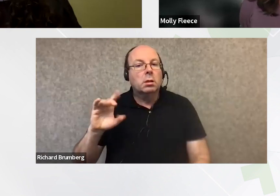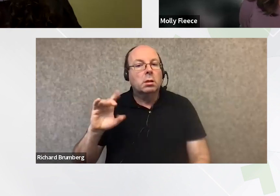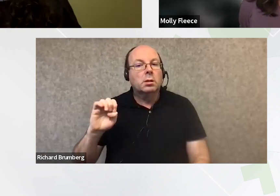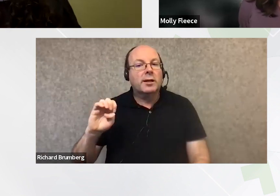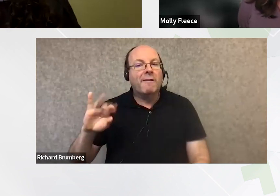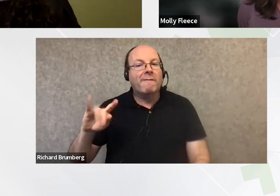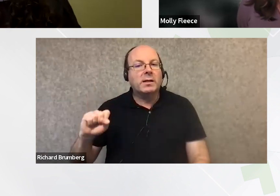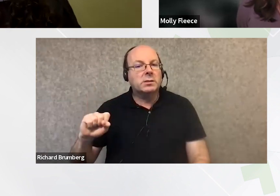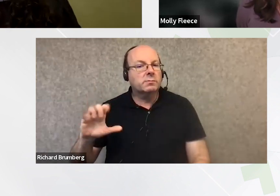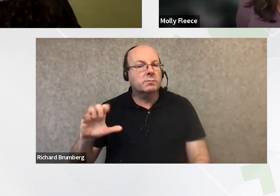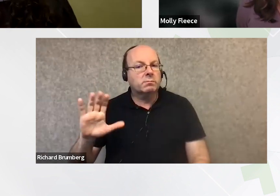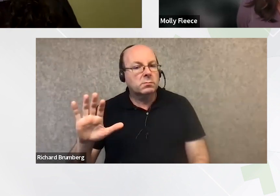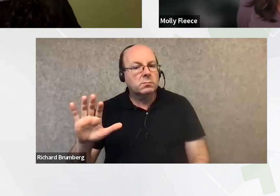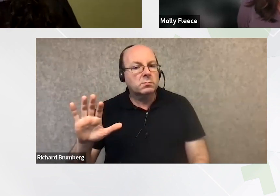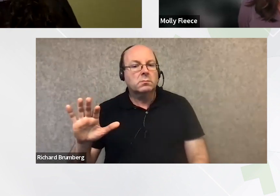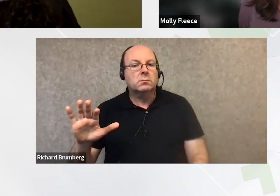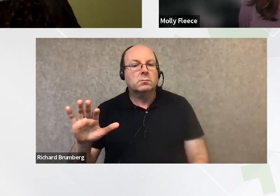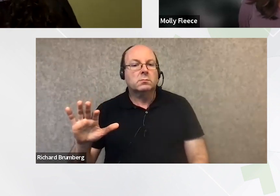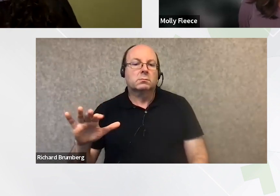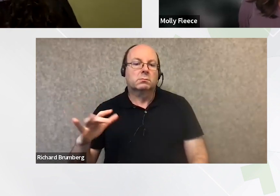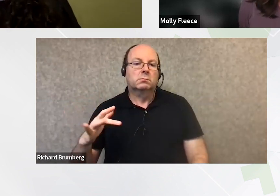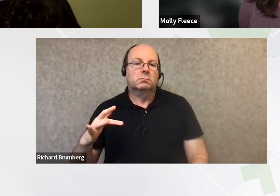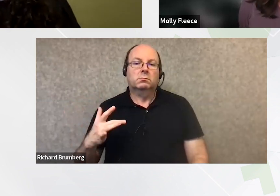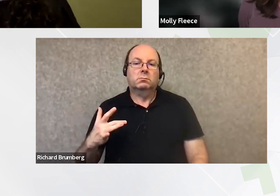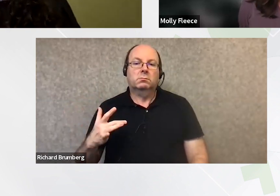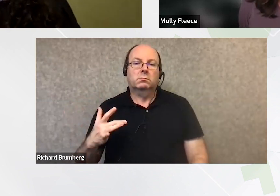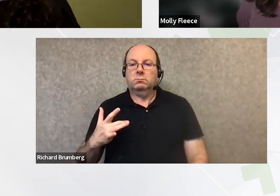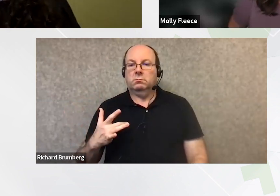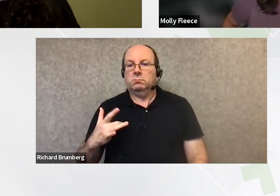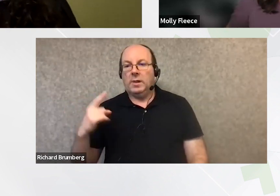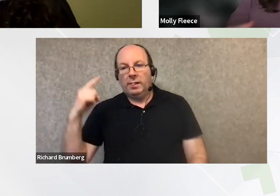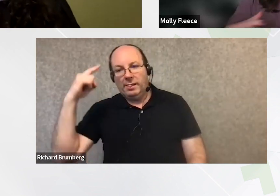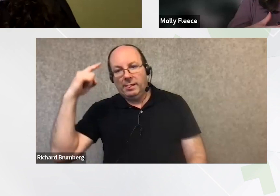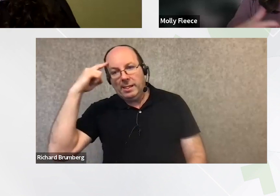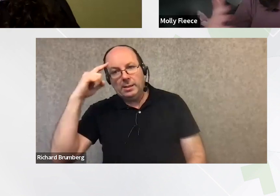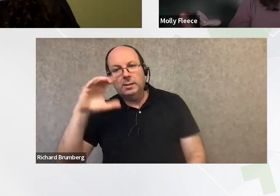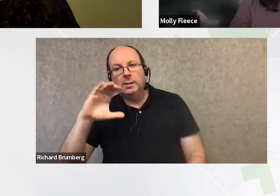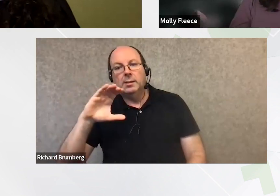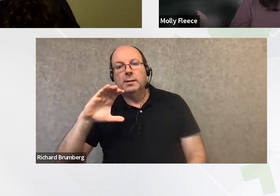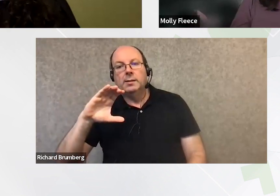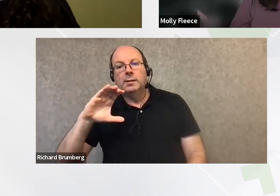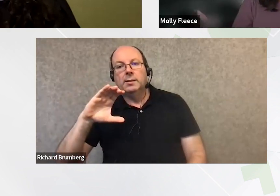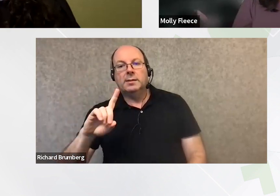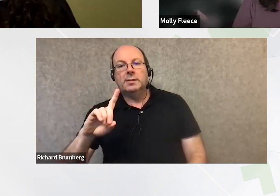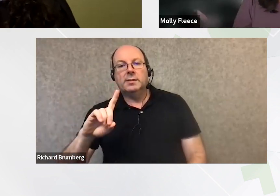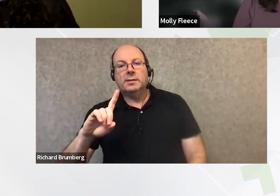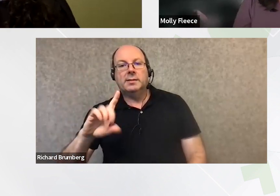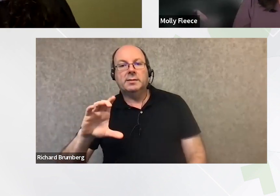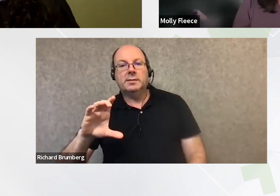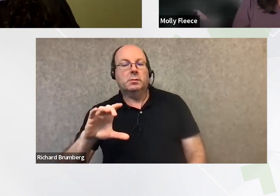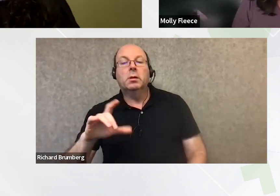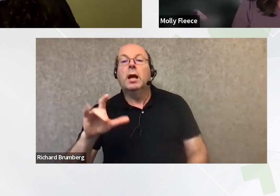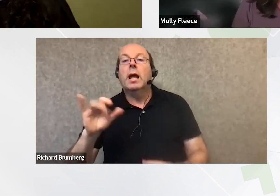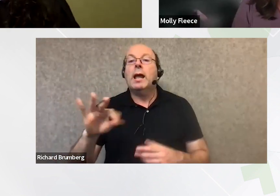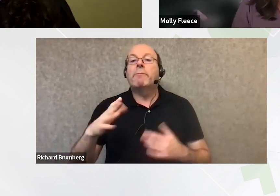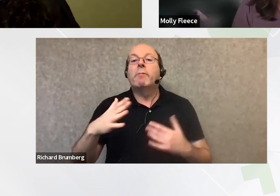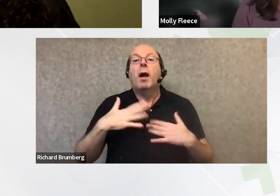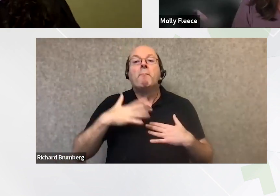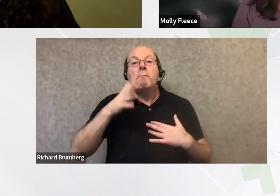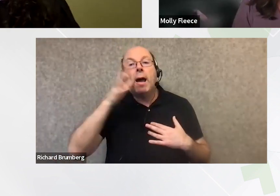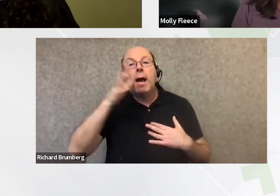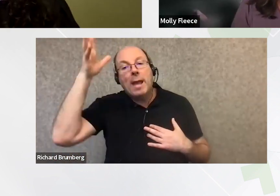decision-making phrase from the CDC comes into play. So if you were my parent over the age of 60, even without